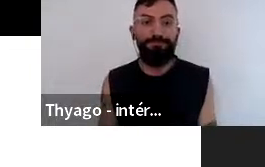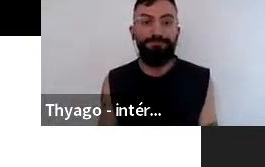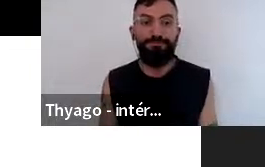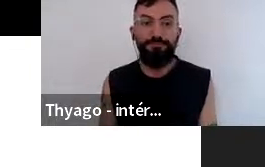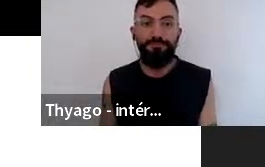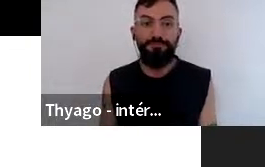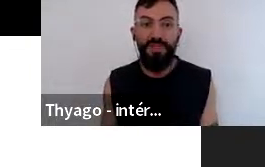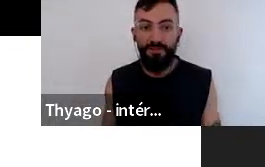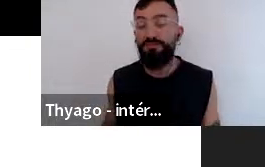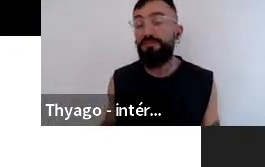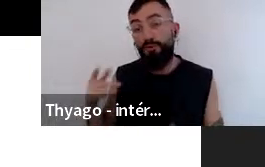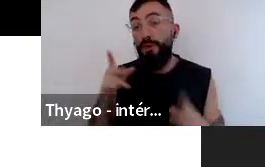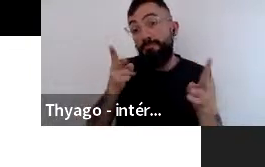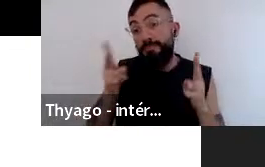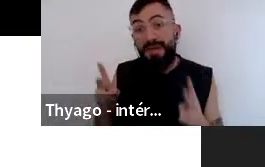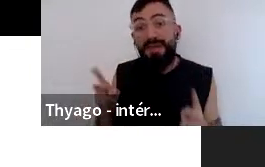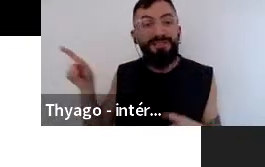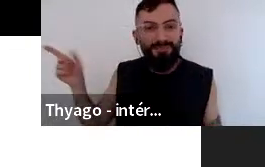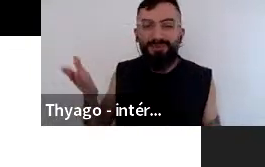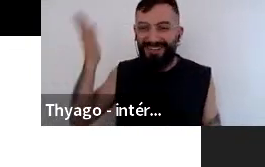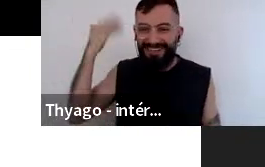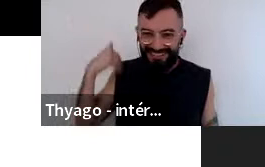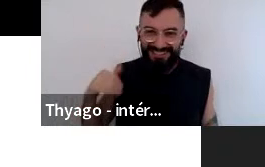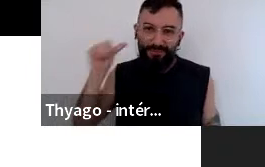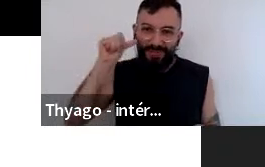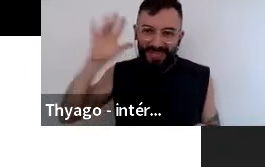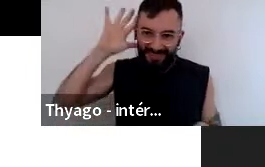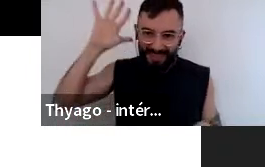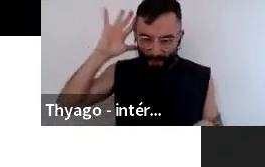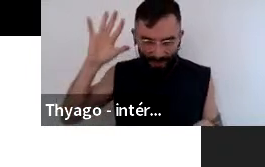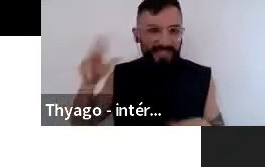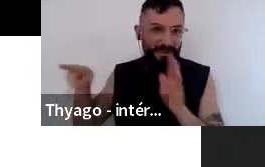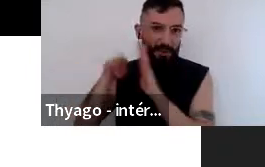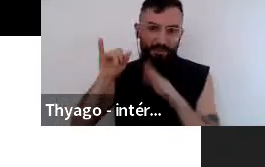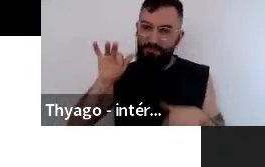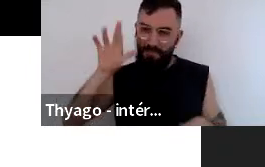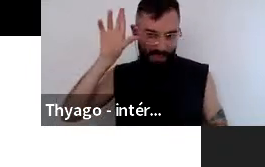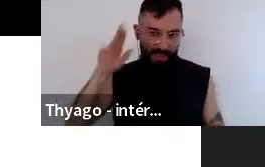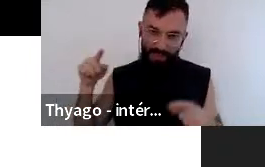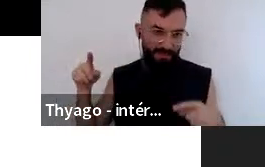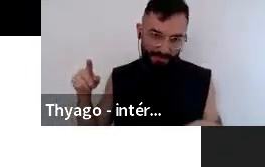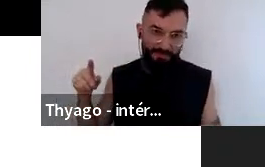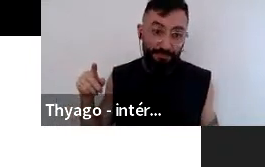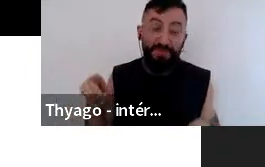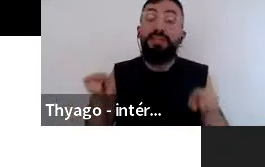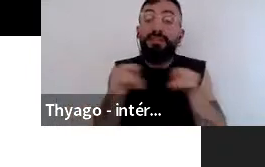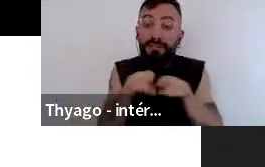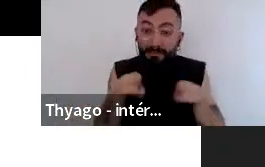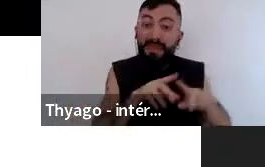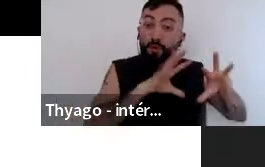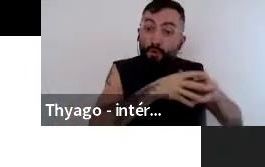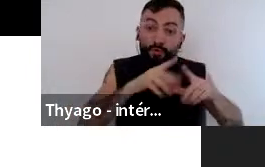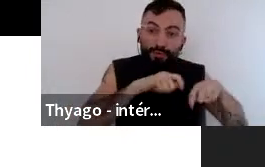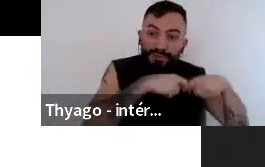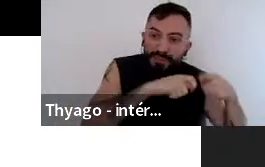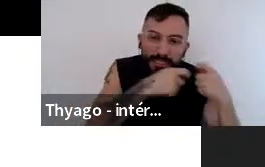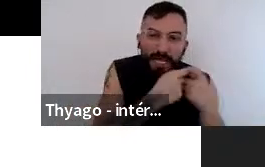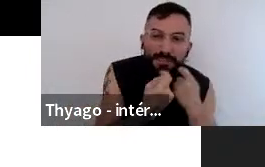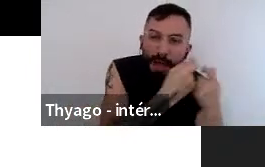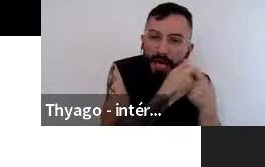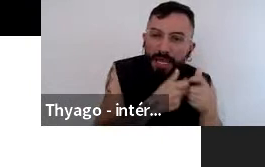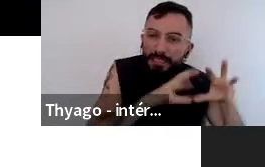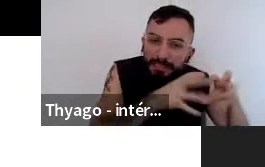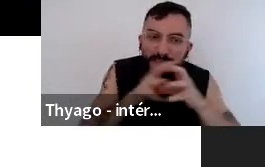We also observed sign families and lexical, phonological, and morphological